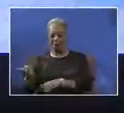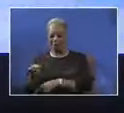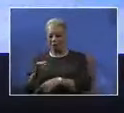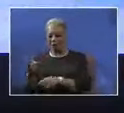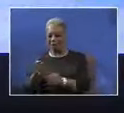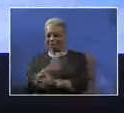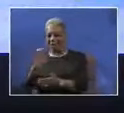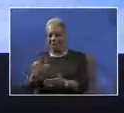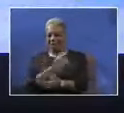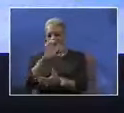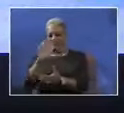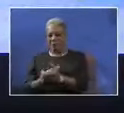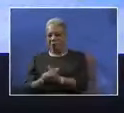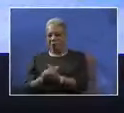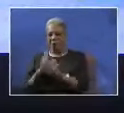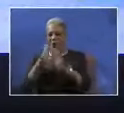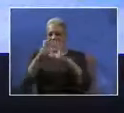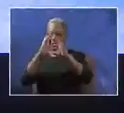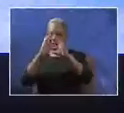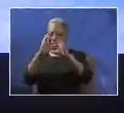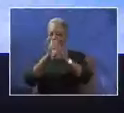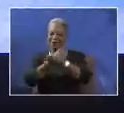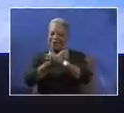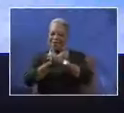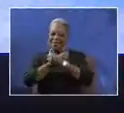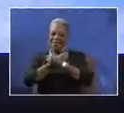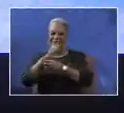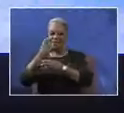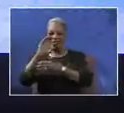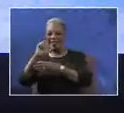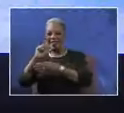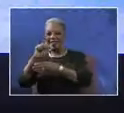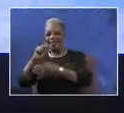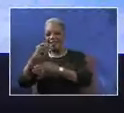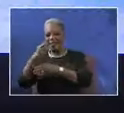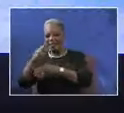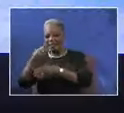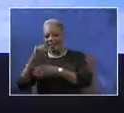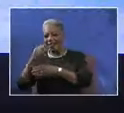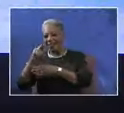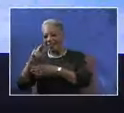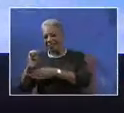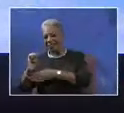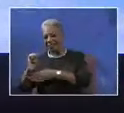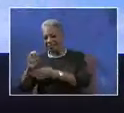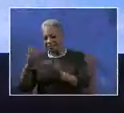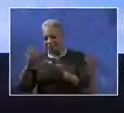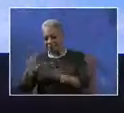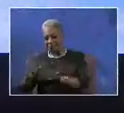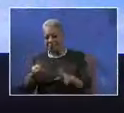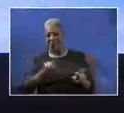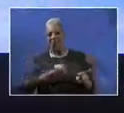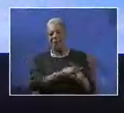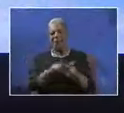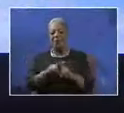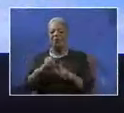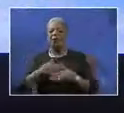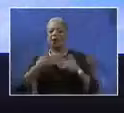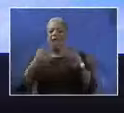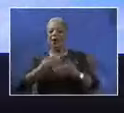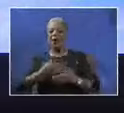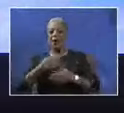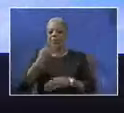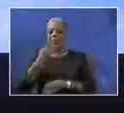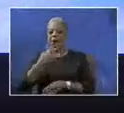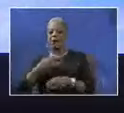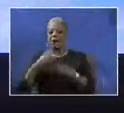each other. Love you, Sister Catherine Seawright. Also, happy birthday to Gabriel Brooks. Gabriel,